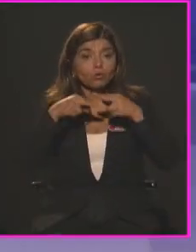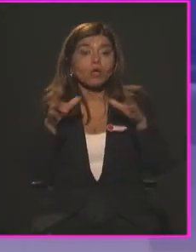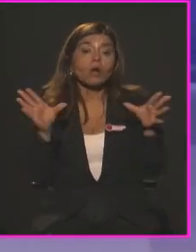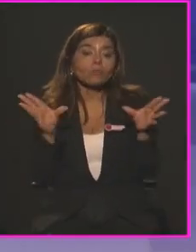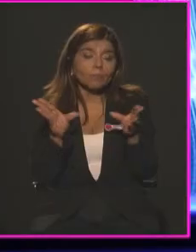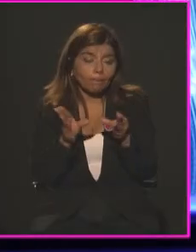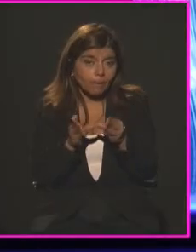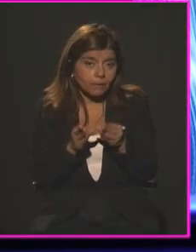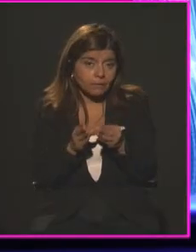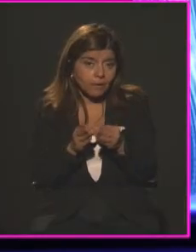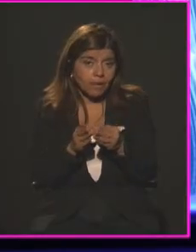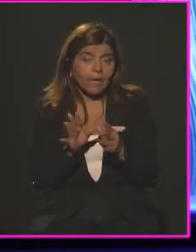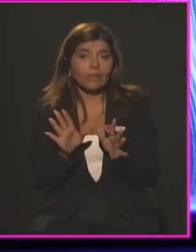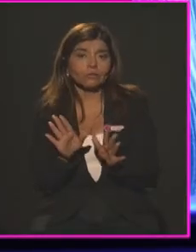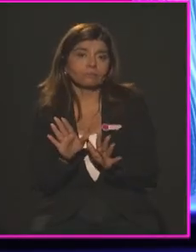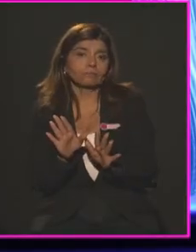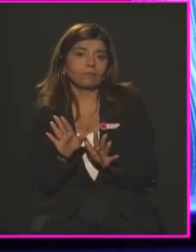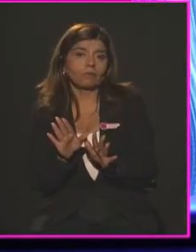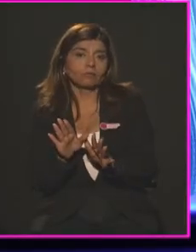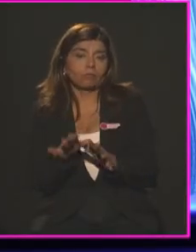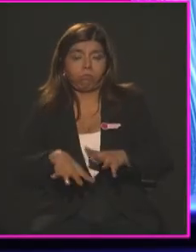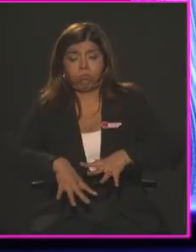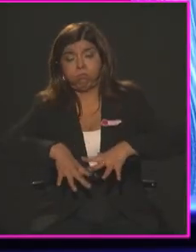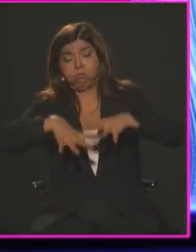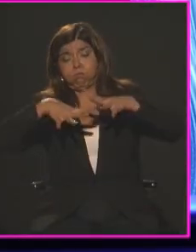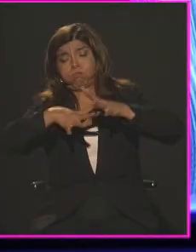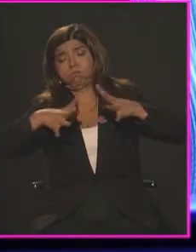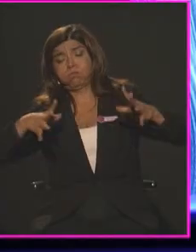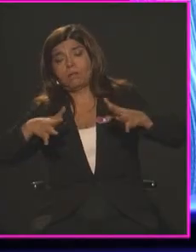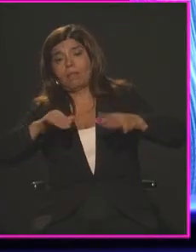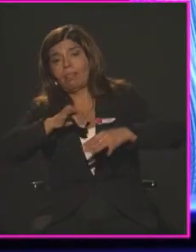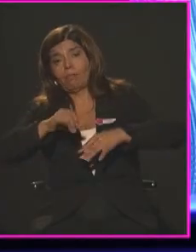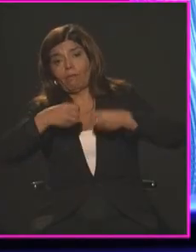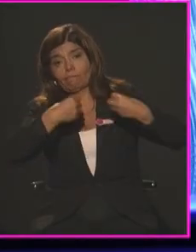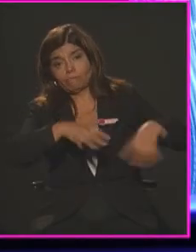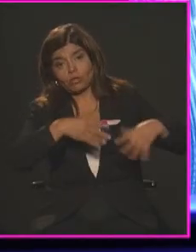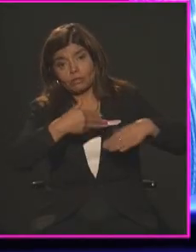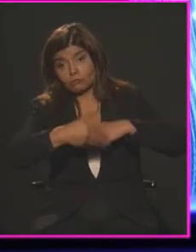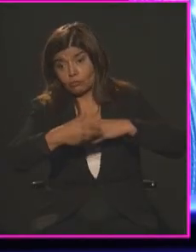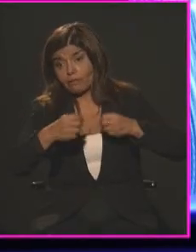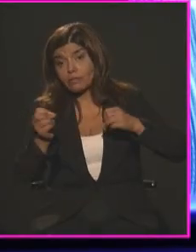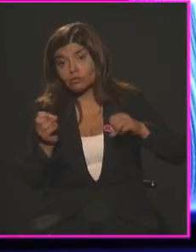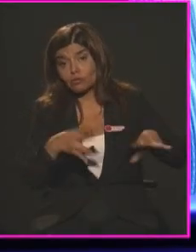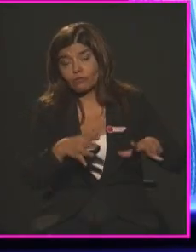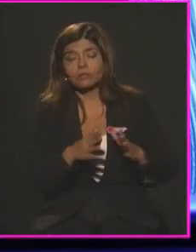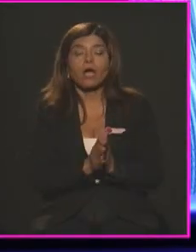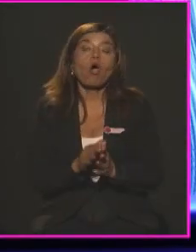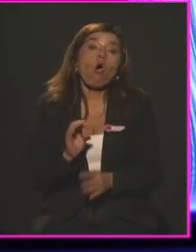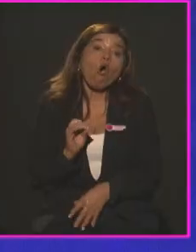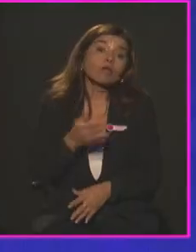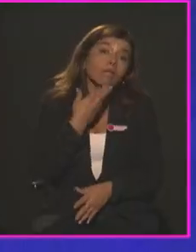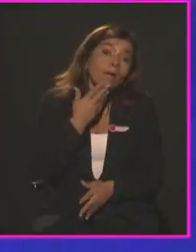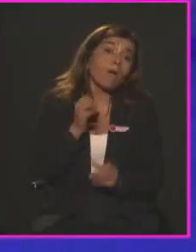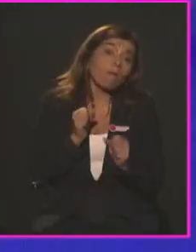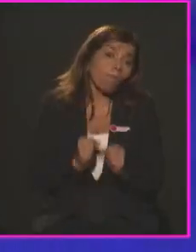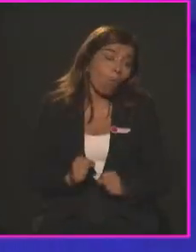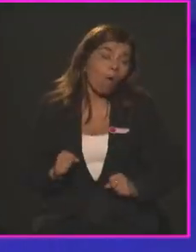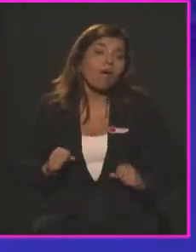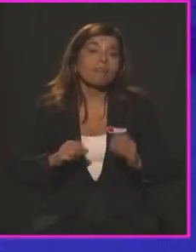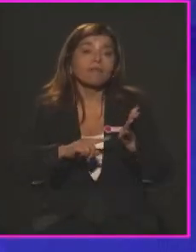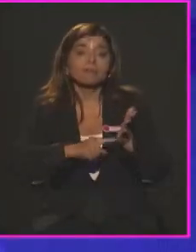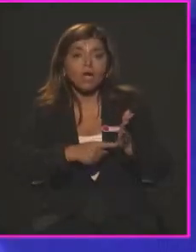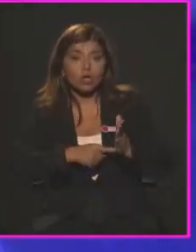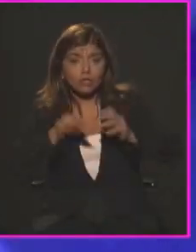inventory. Or it might mean, more high tech. It might be a special kind of imaging that can look